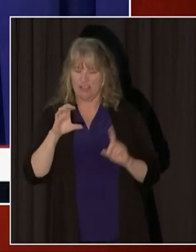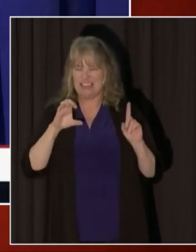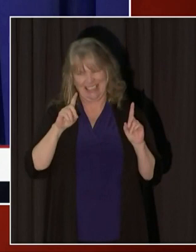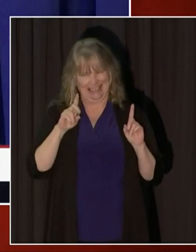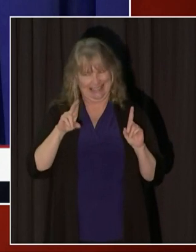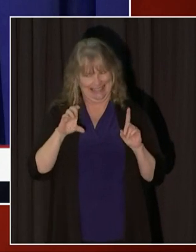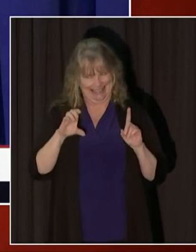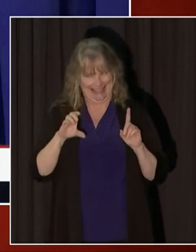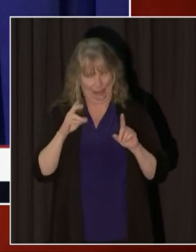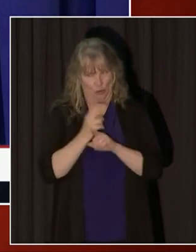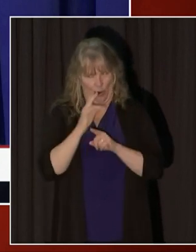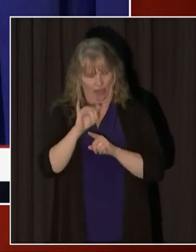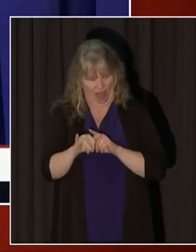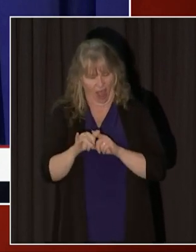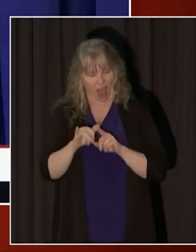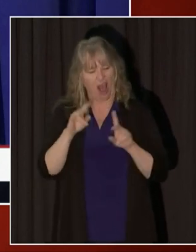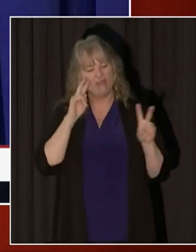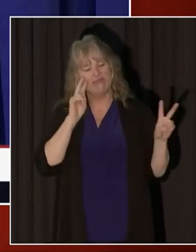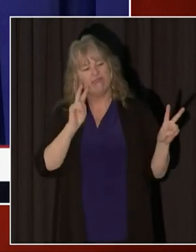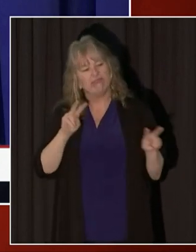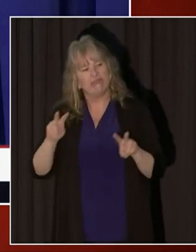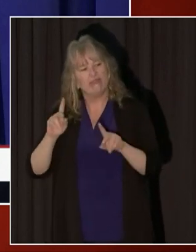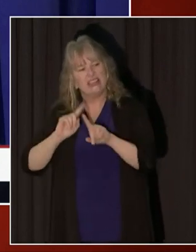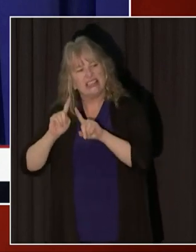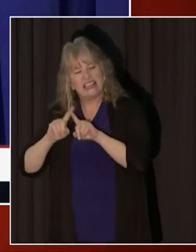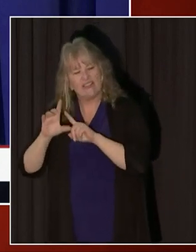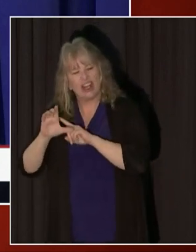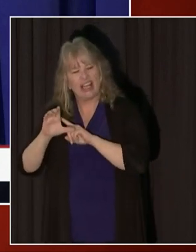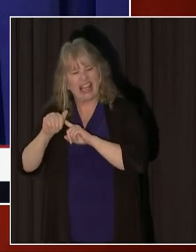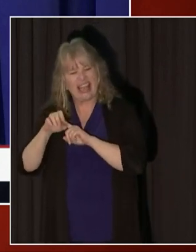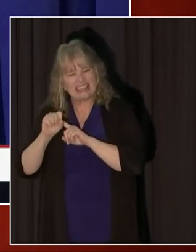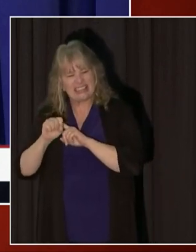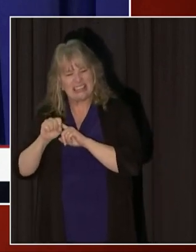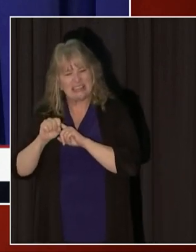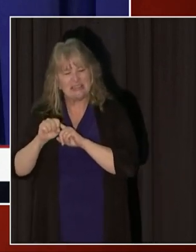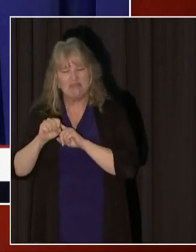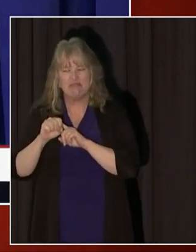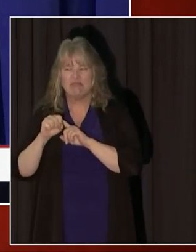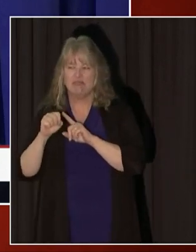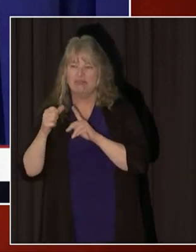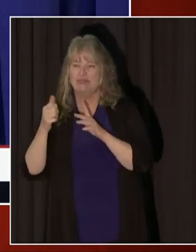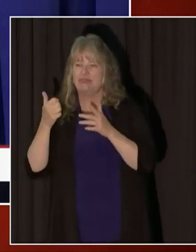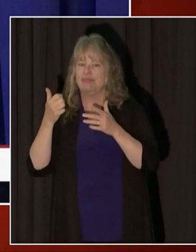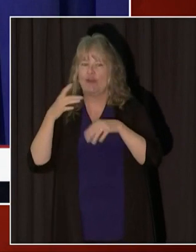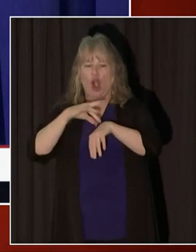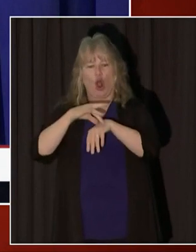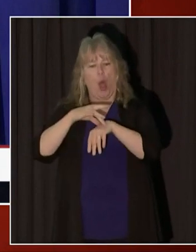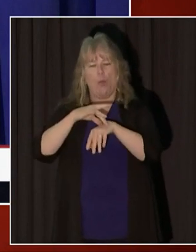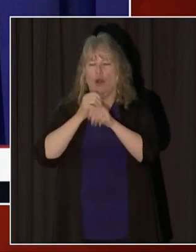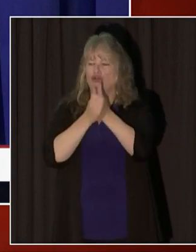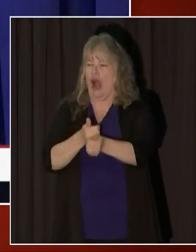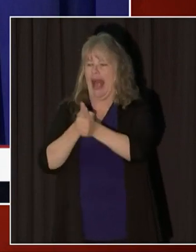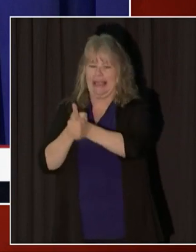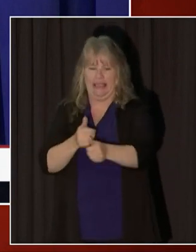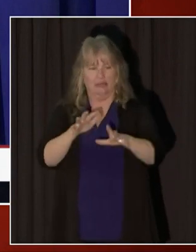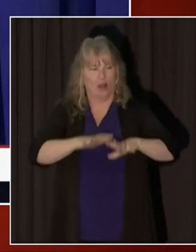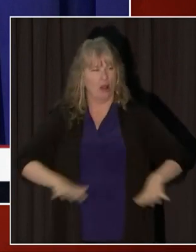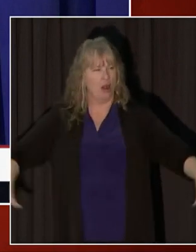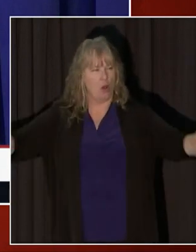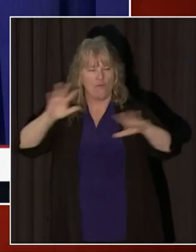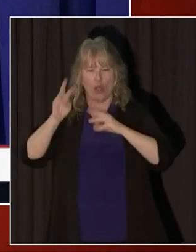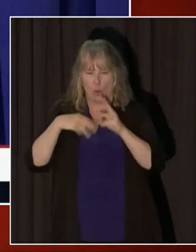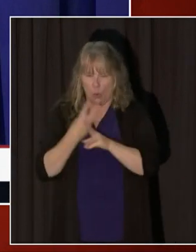looks different than the number of cases that are reported on any global tracker that also looks at